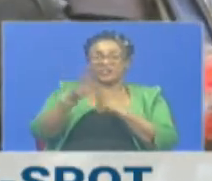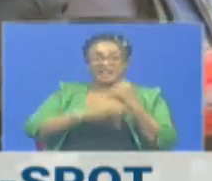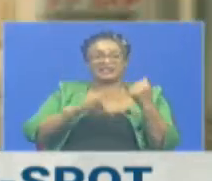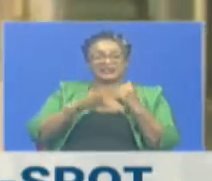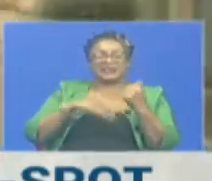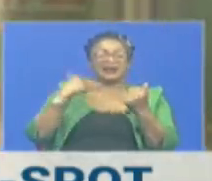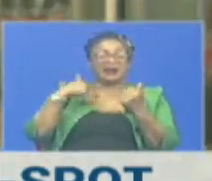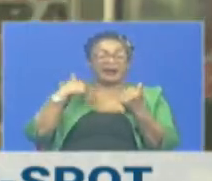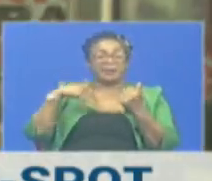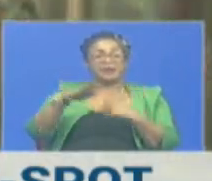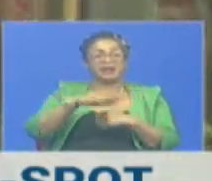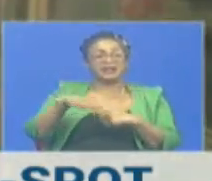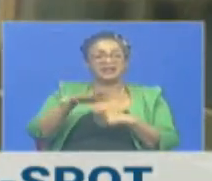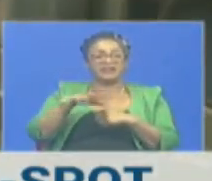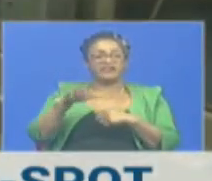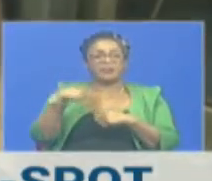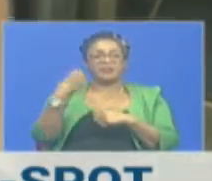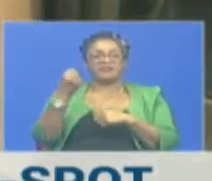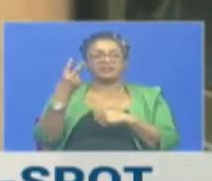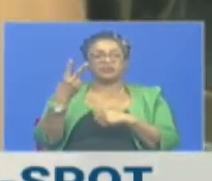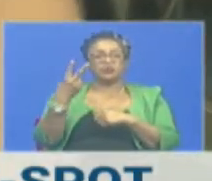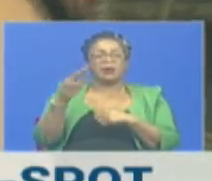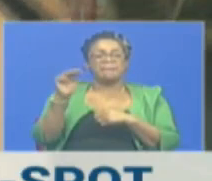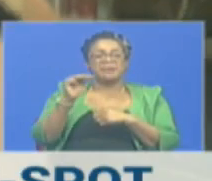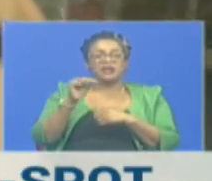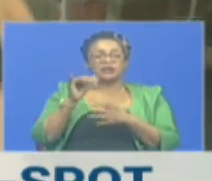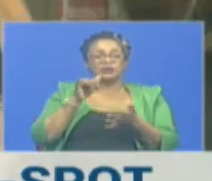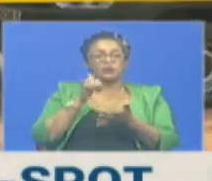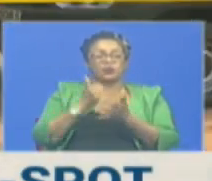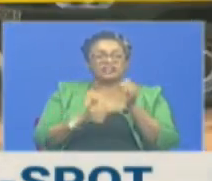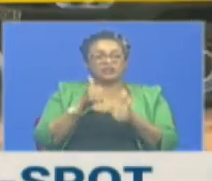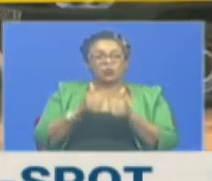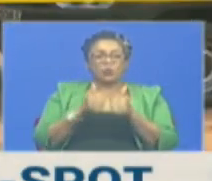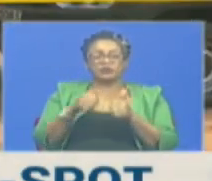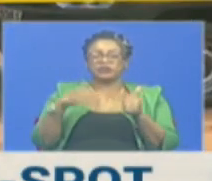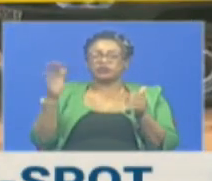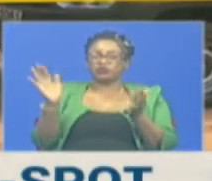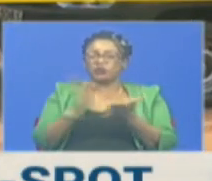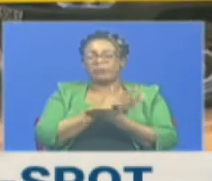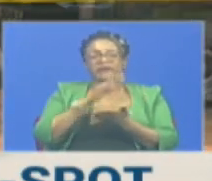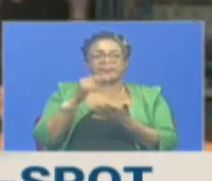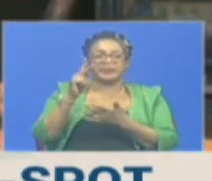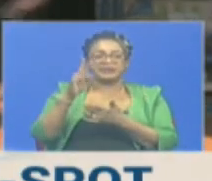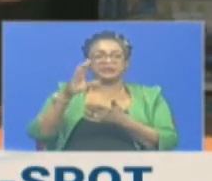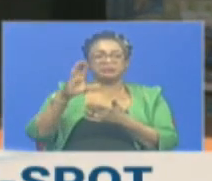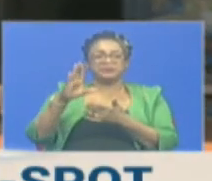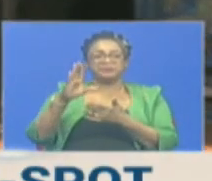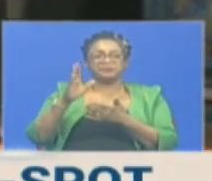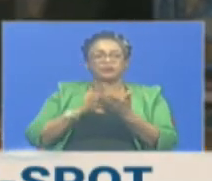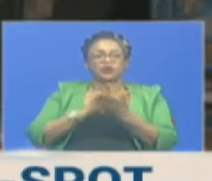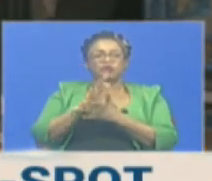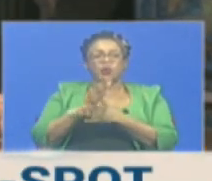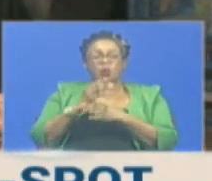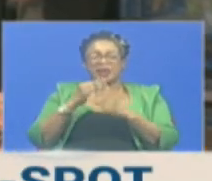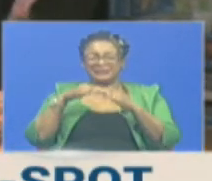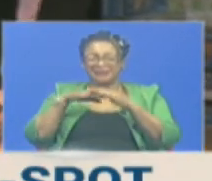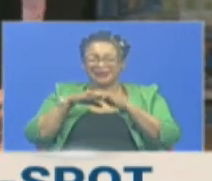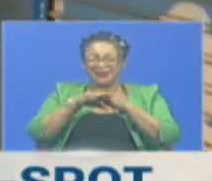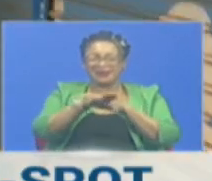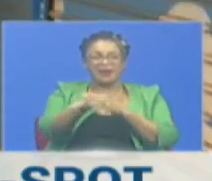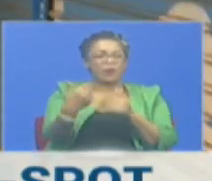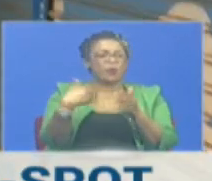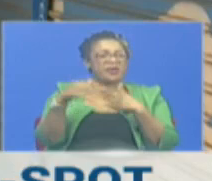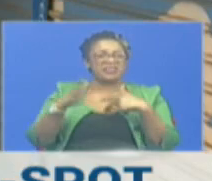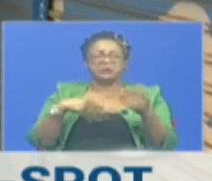spots. Out of the 52 million which was robbed from KCB through a tunnel in Thika town and without a single